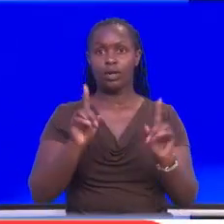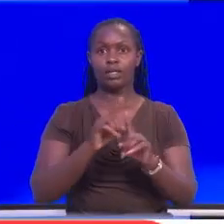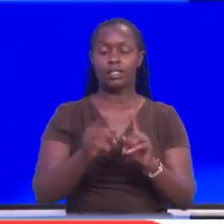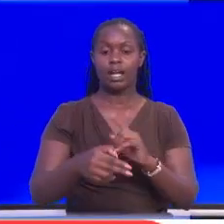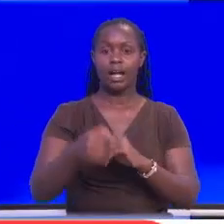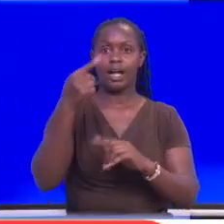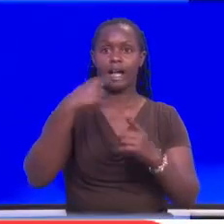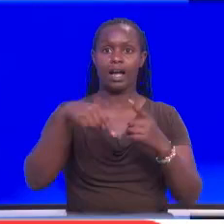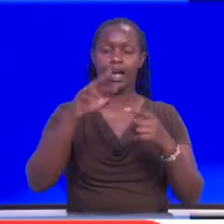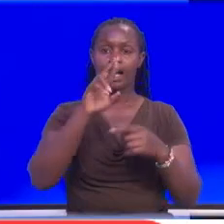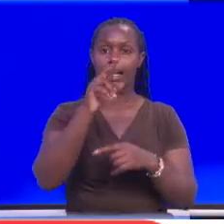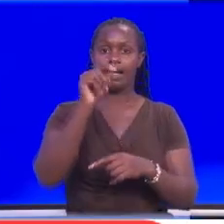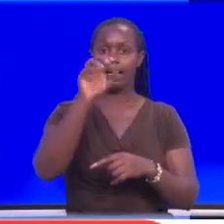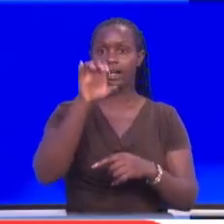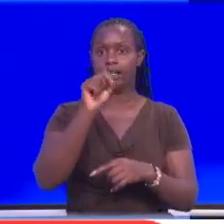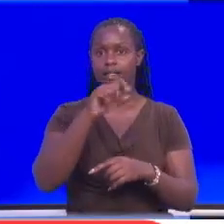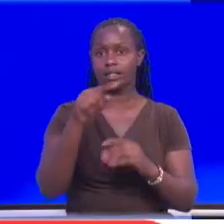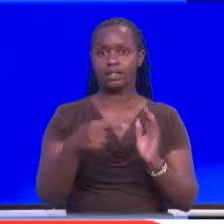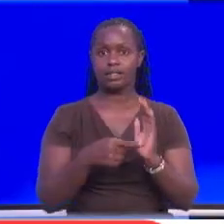rates across the scope.